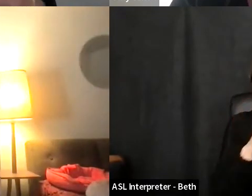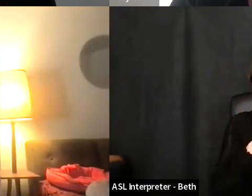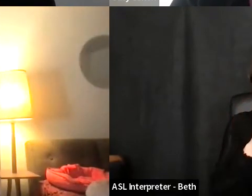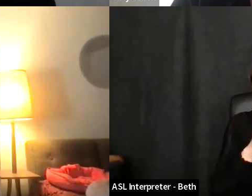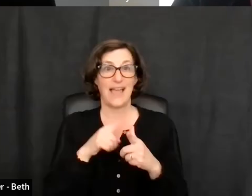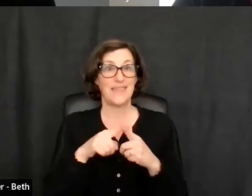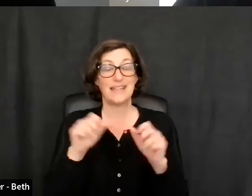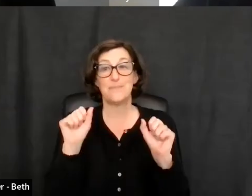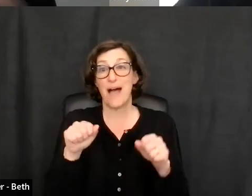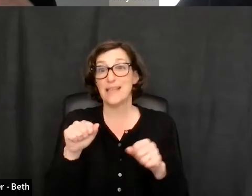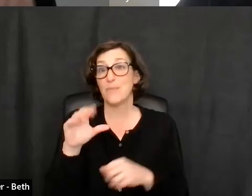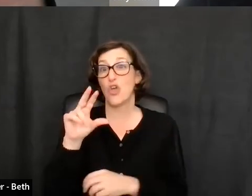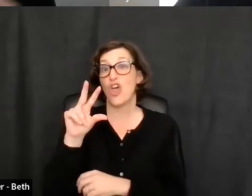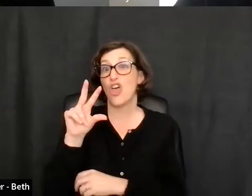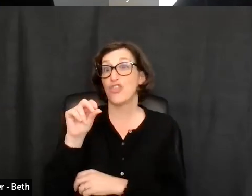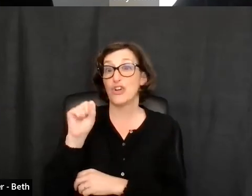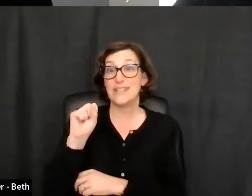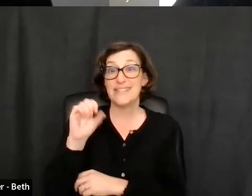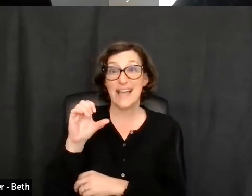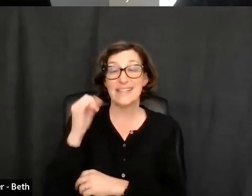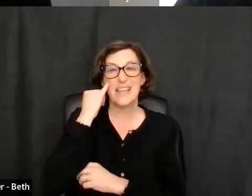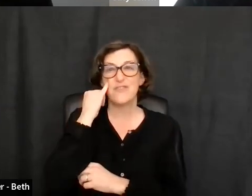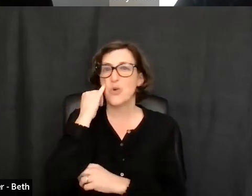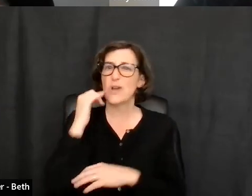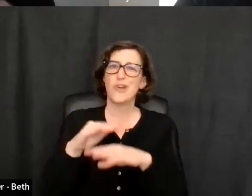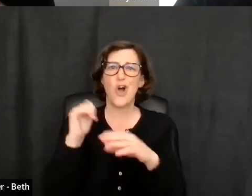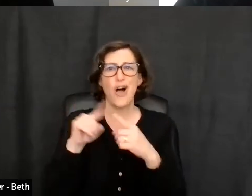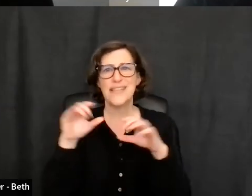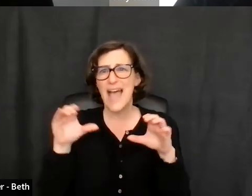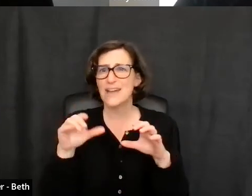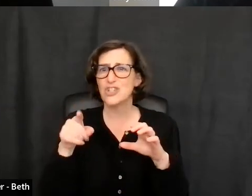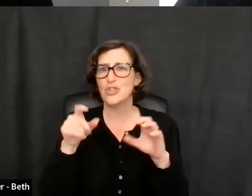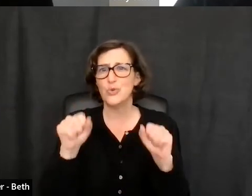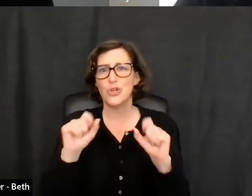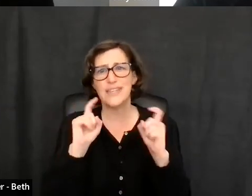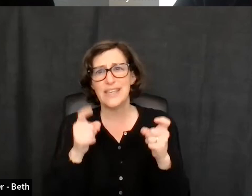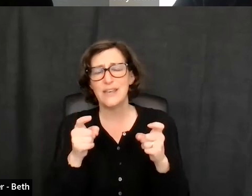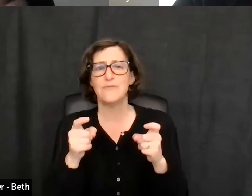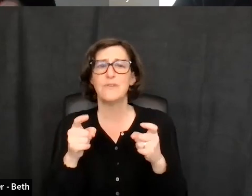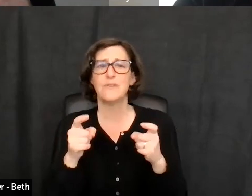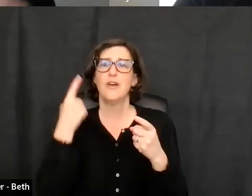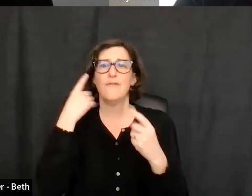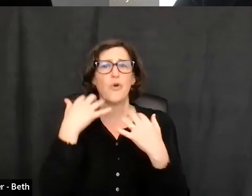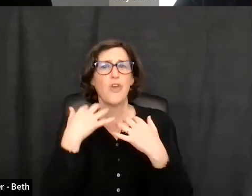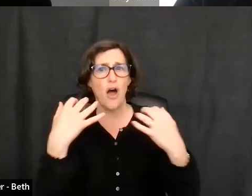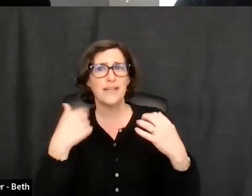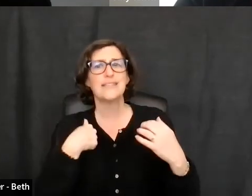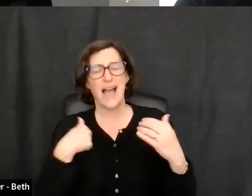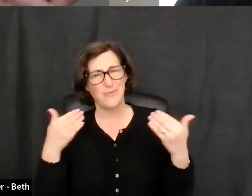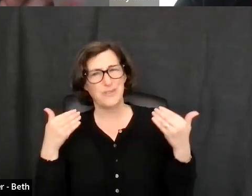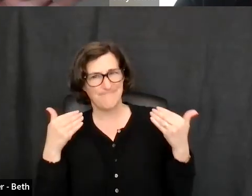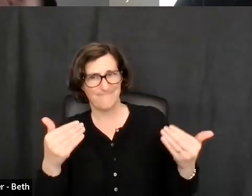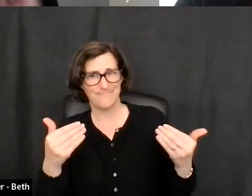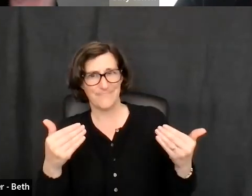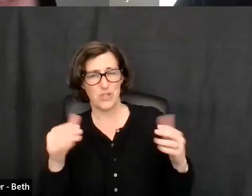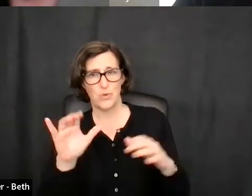give 30 seconds, if there was a call to action you could give or make for the audience, I would invite each of you to hop in.